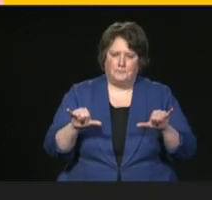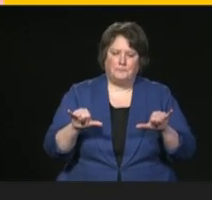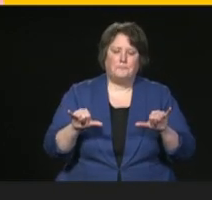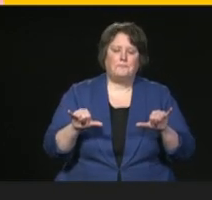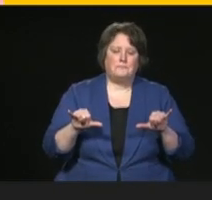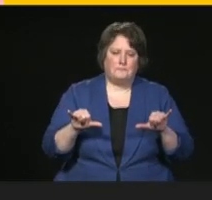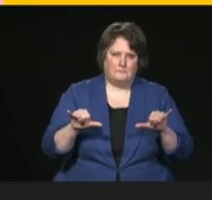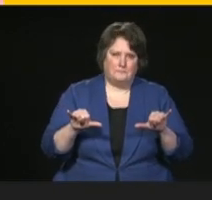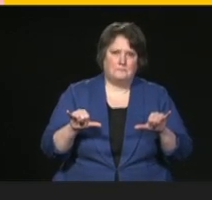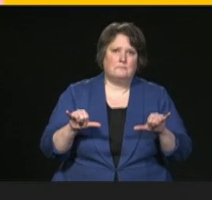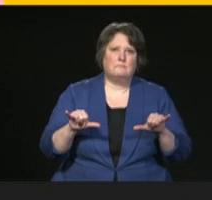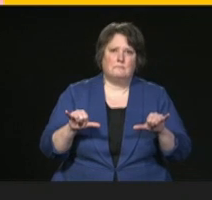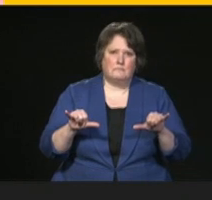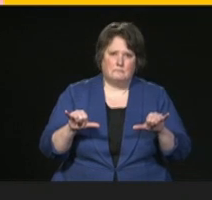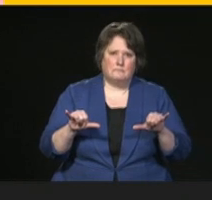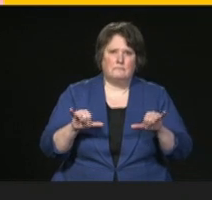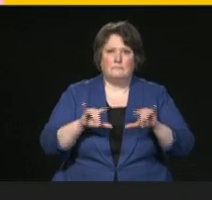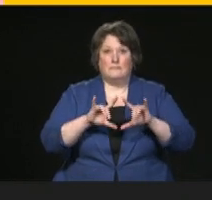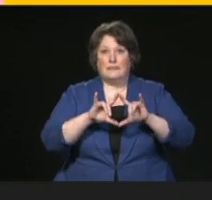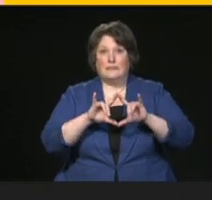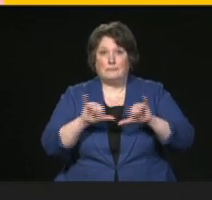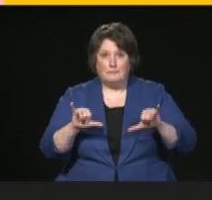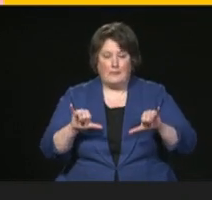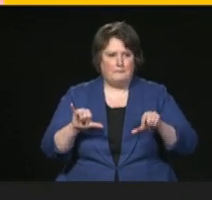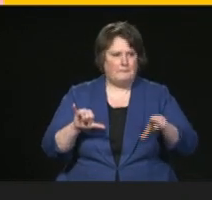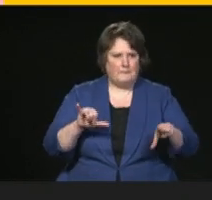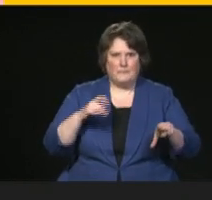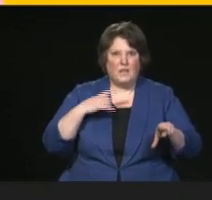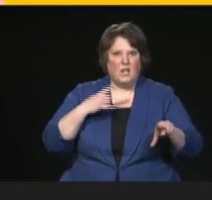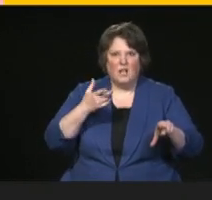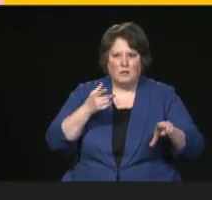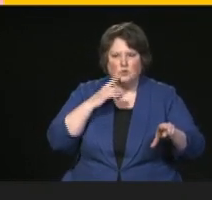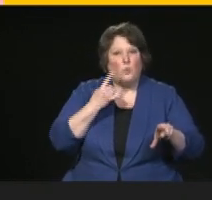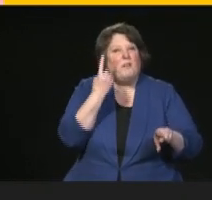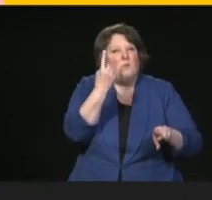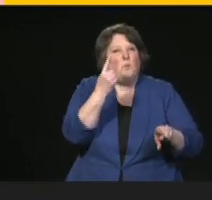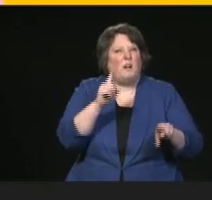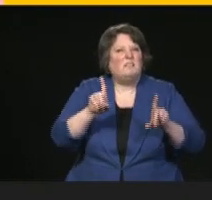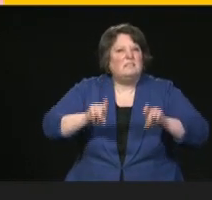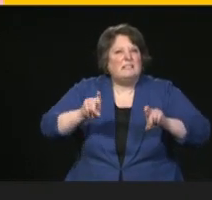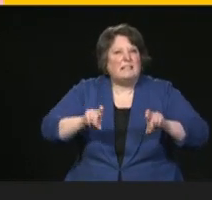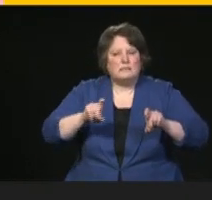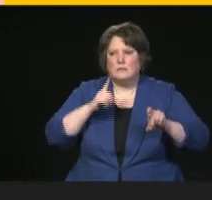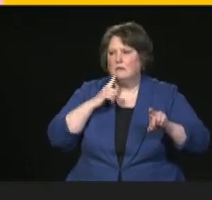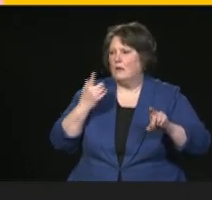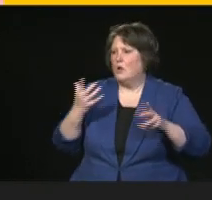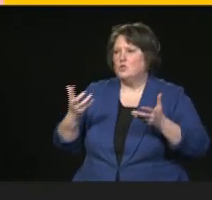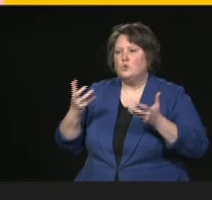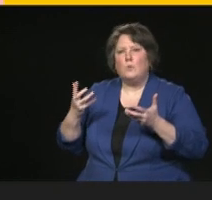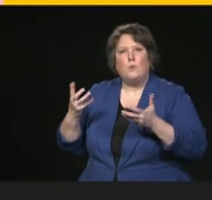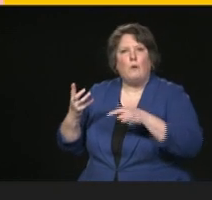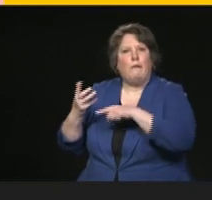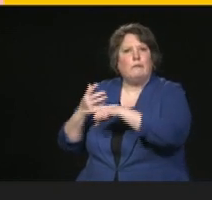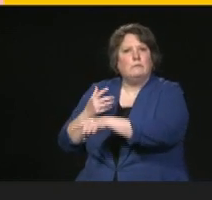evaluating other technologies. For example, in English, there's port of care and rapid testing.